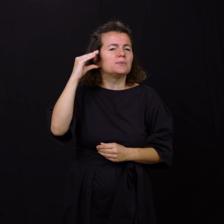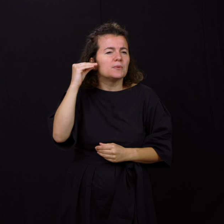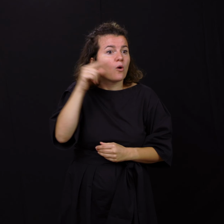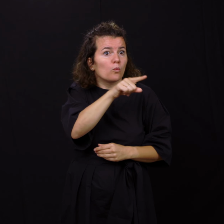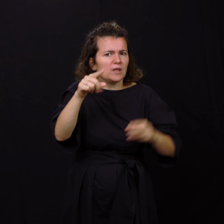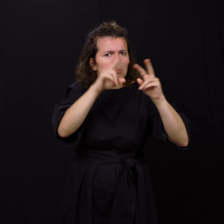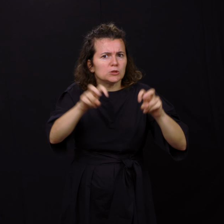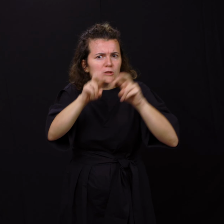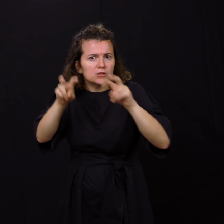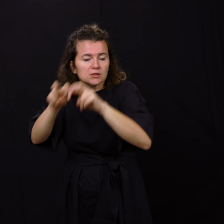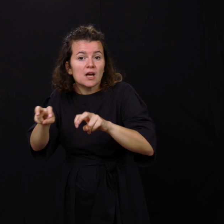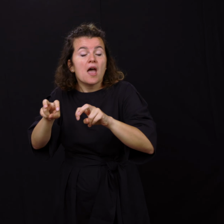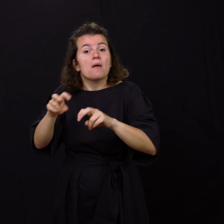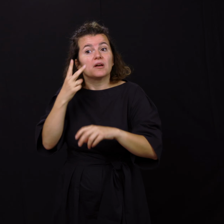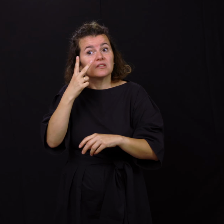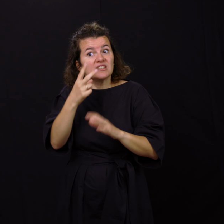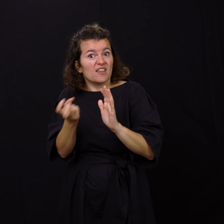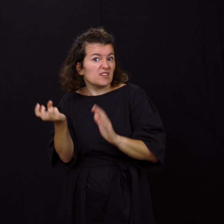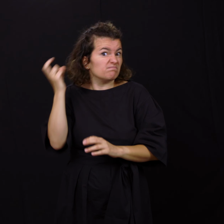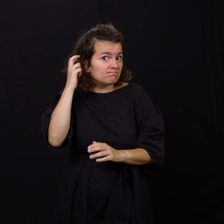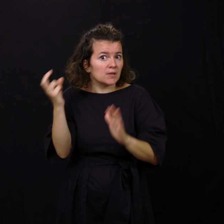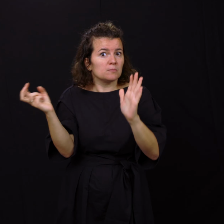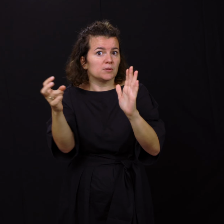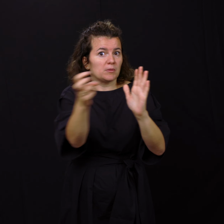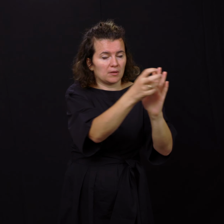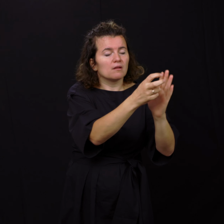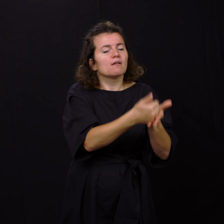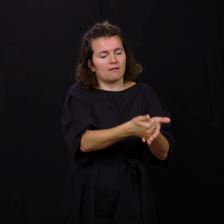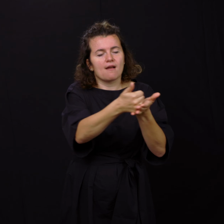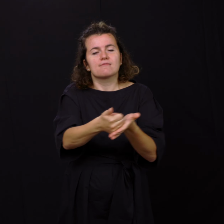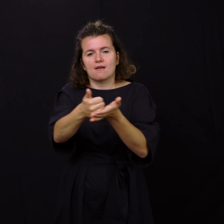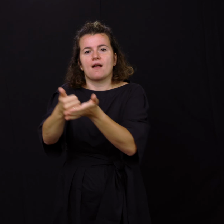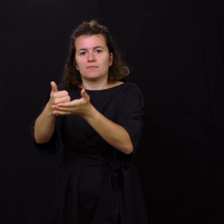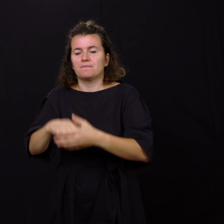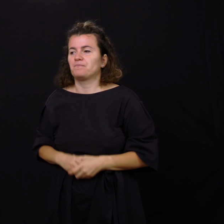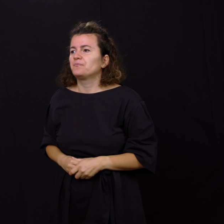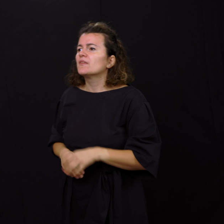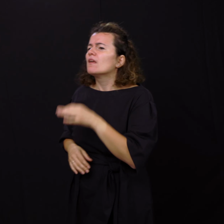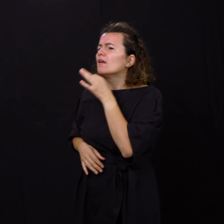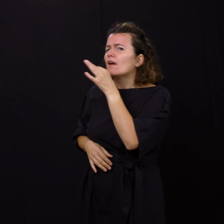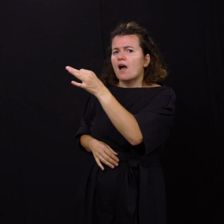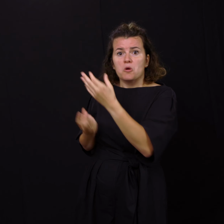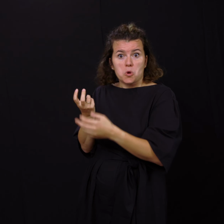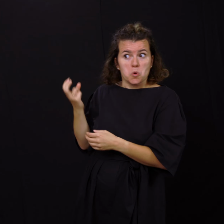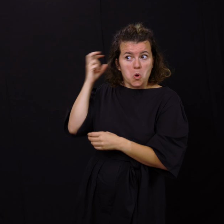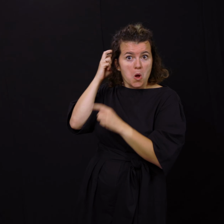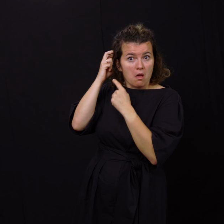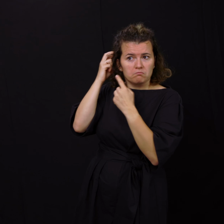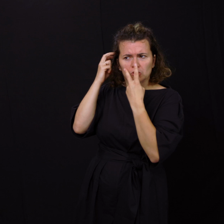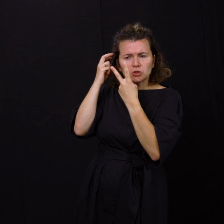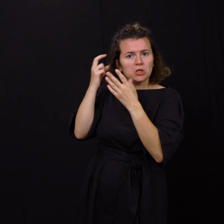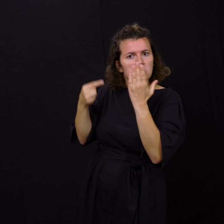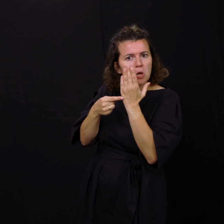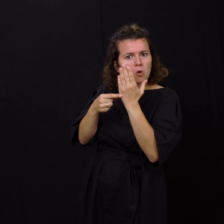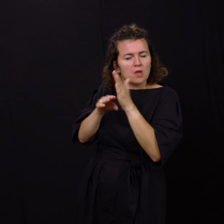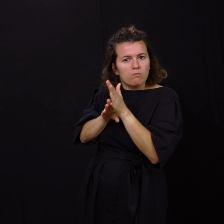cochlear implant. Right. Yeah. Okay. There are also technical improvements going on, right? With cochlear implants, you Yeah. can connect it to Yeah.